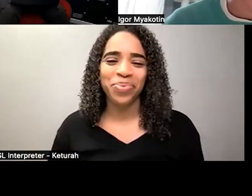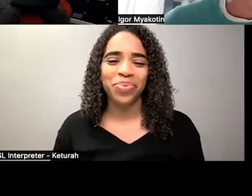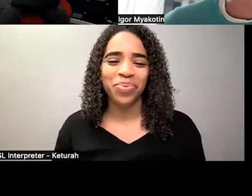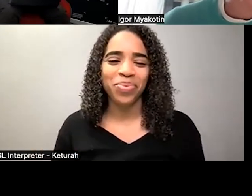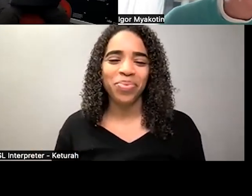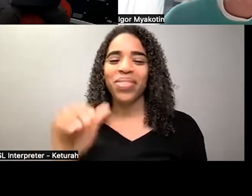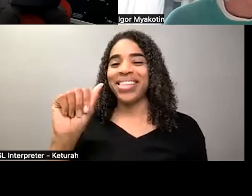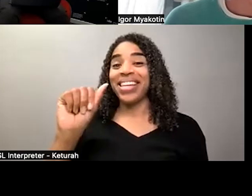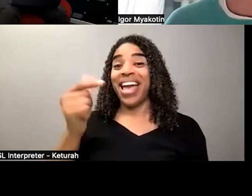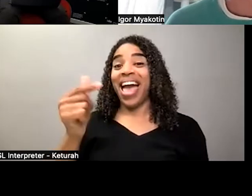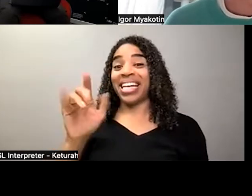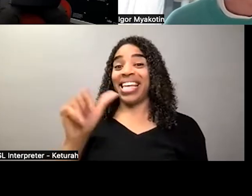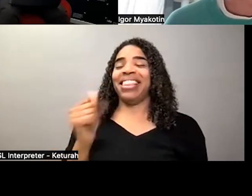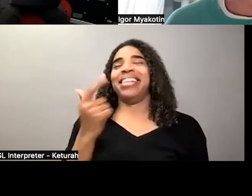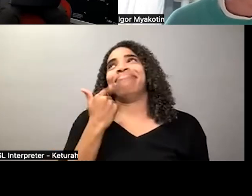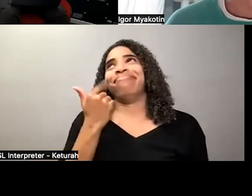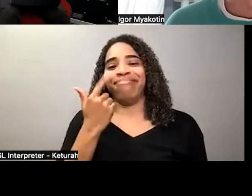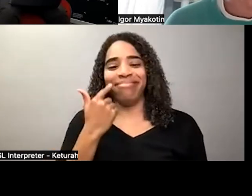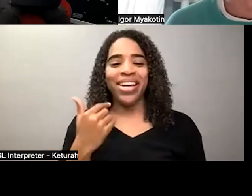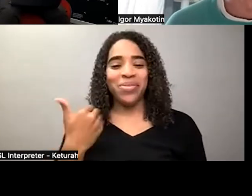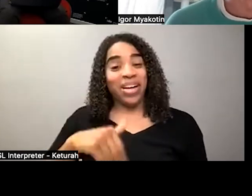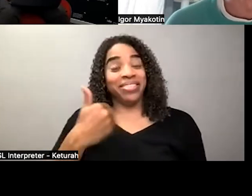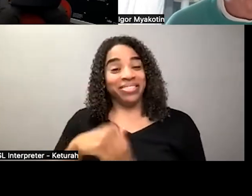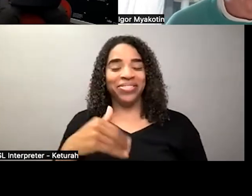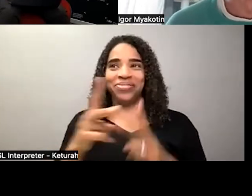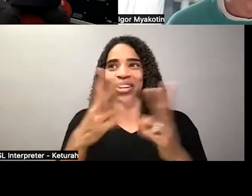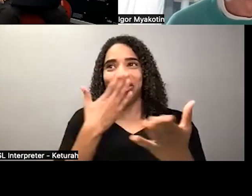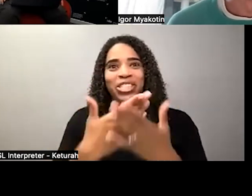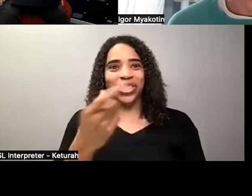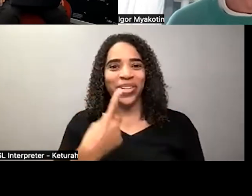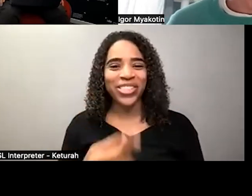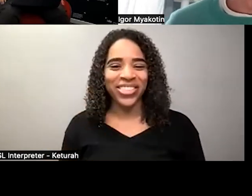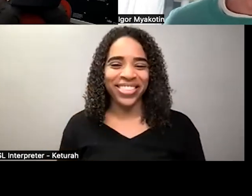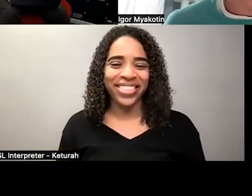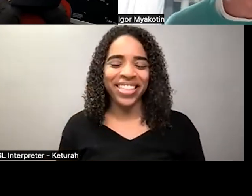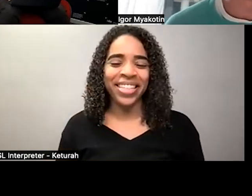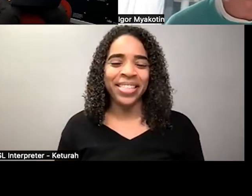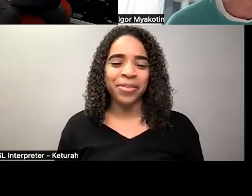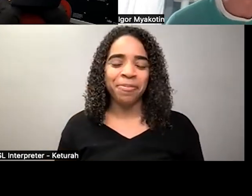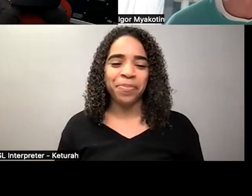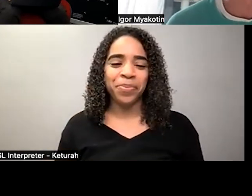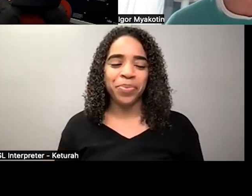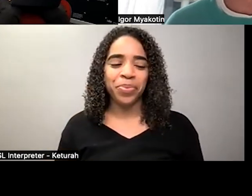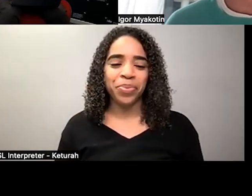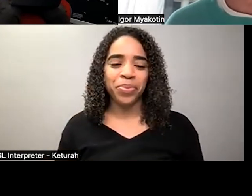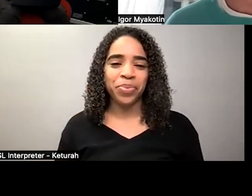Well, it's a very, very good question in these days, but